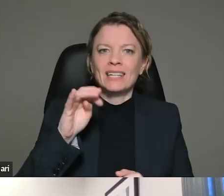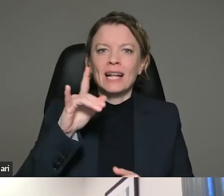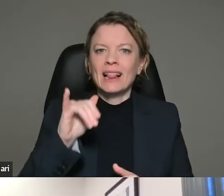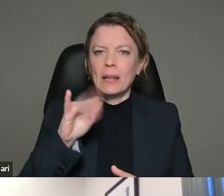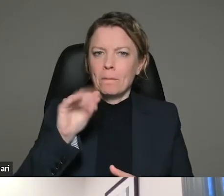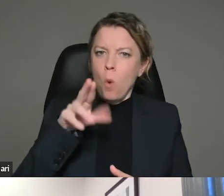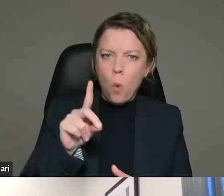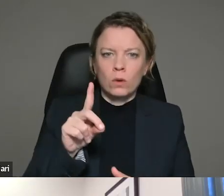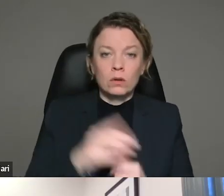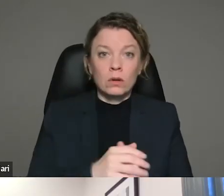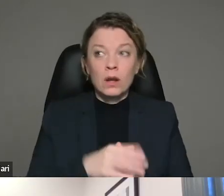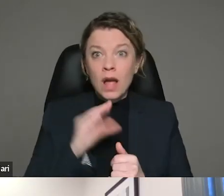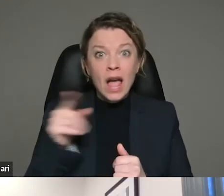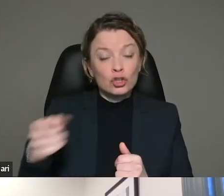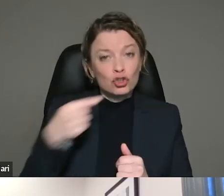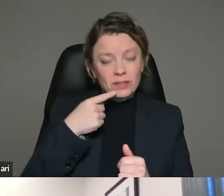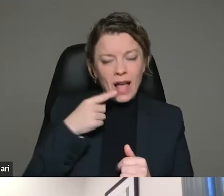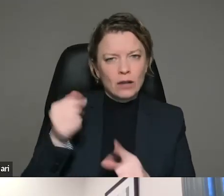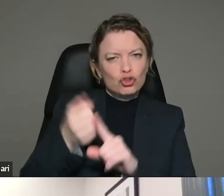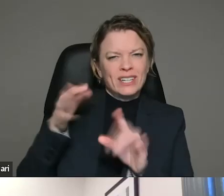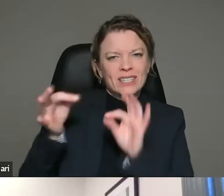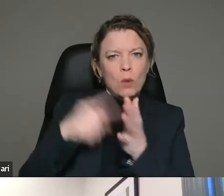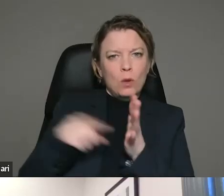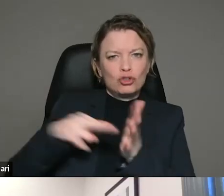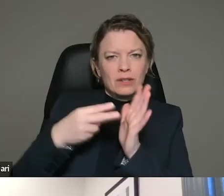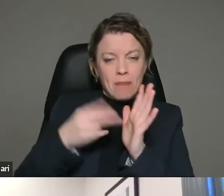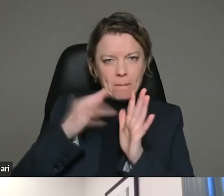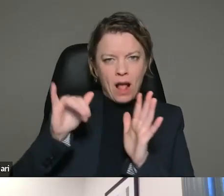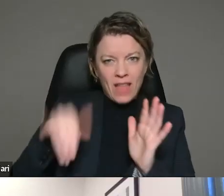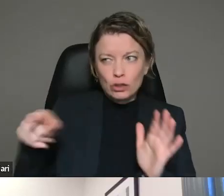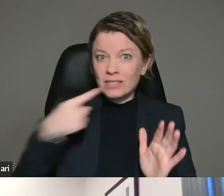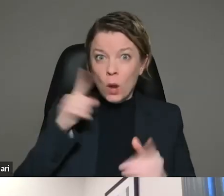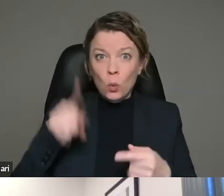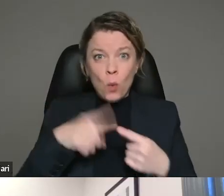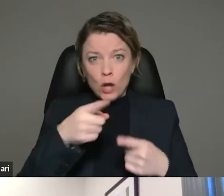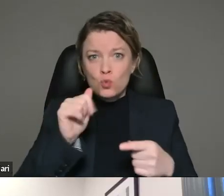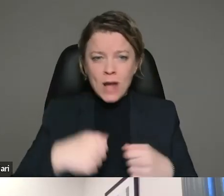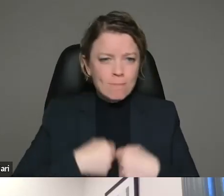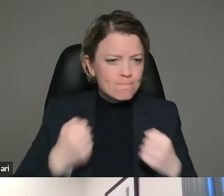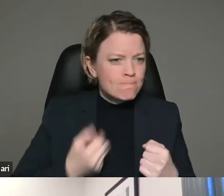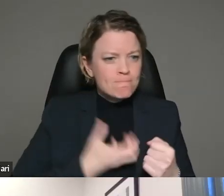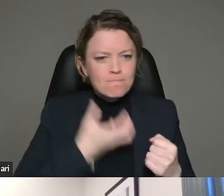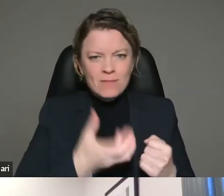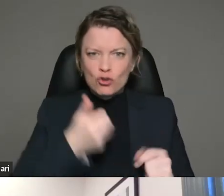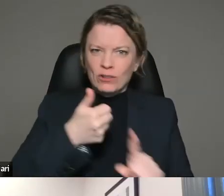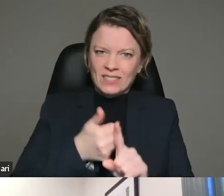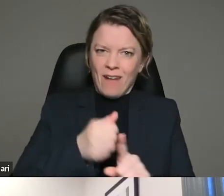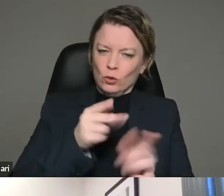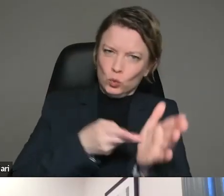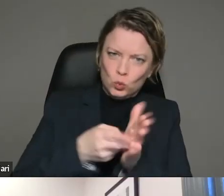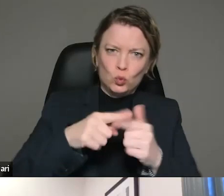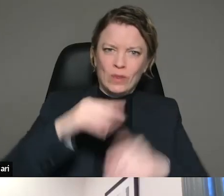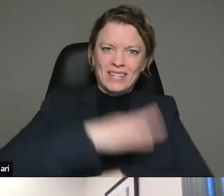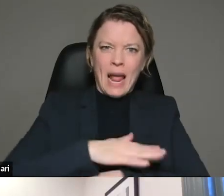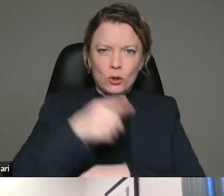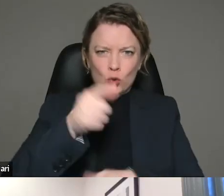she said, in defining what she meant by that, when you bring your truest self to the table, you are able to be bold in